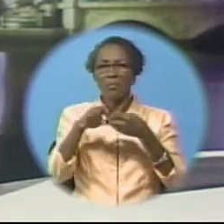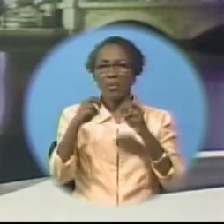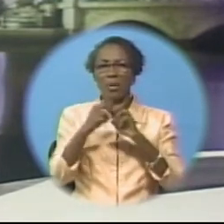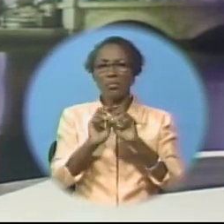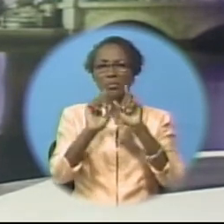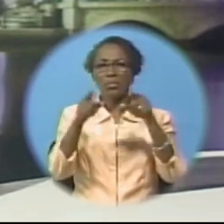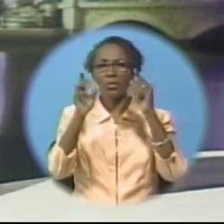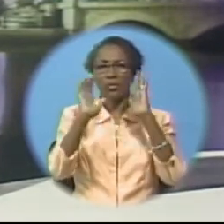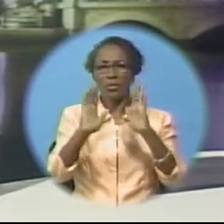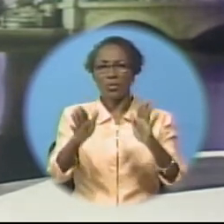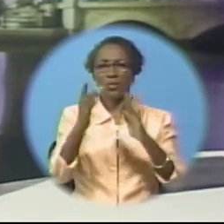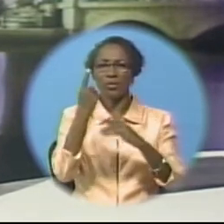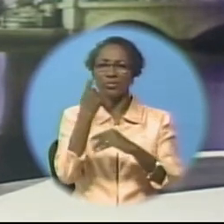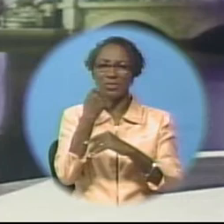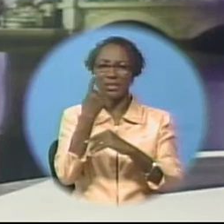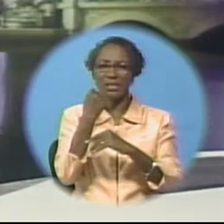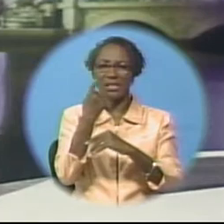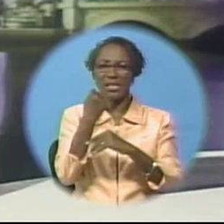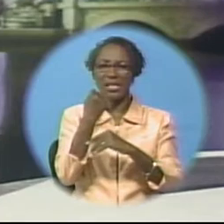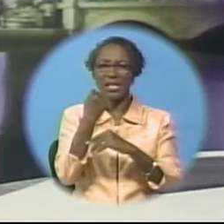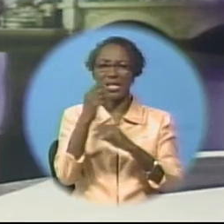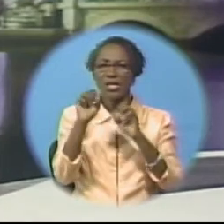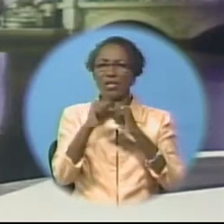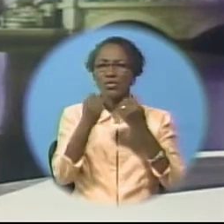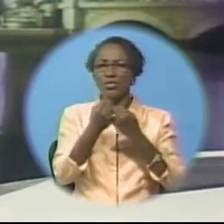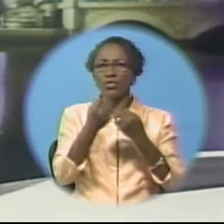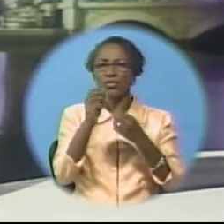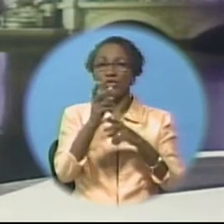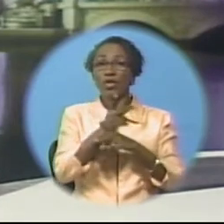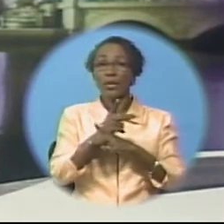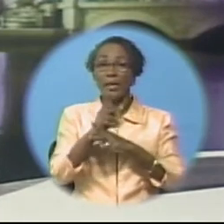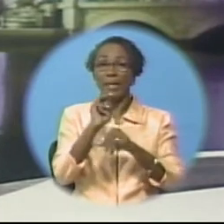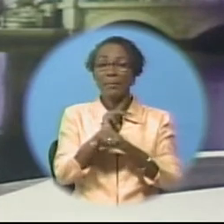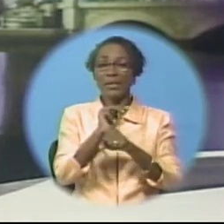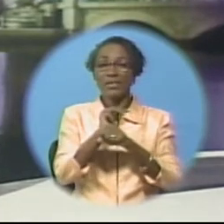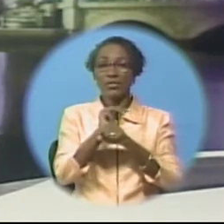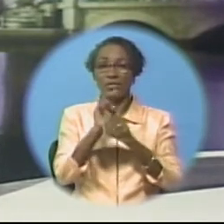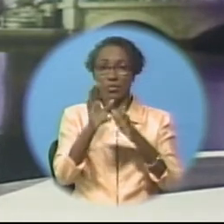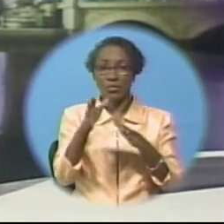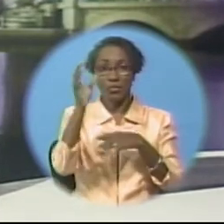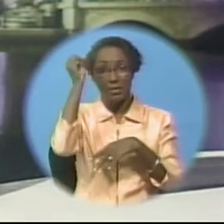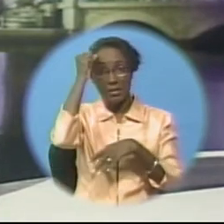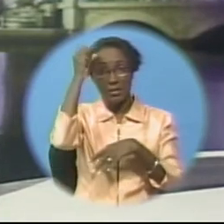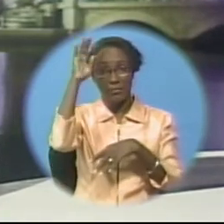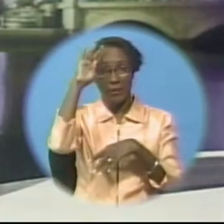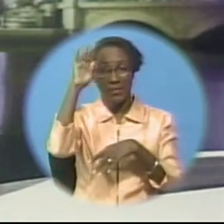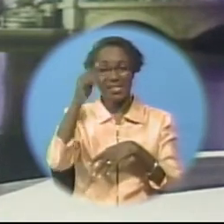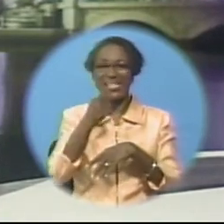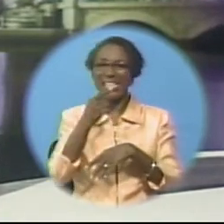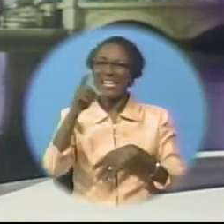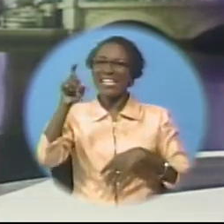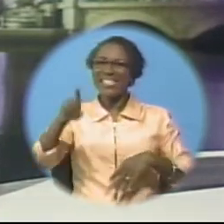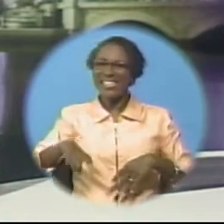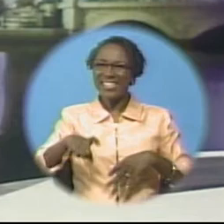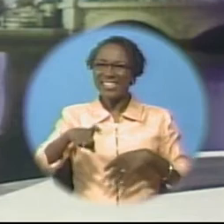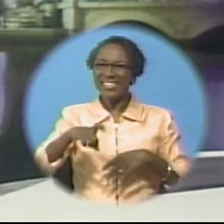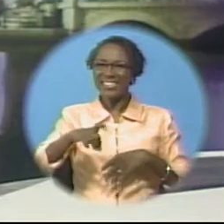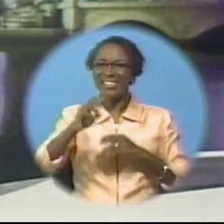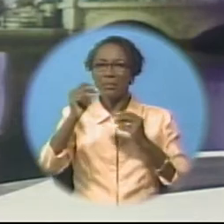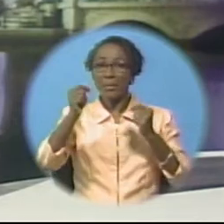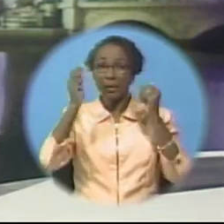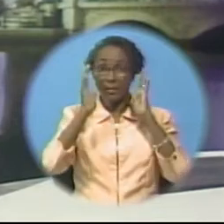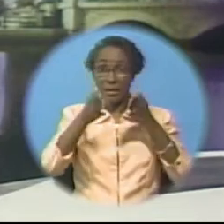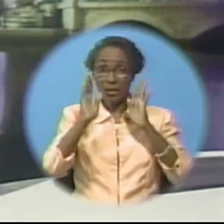courts in recent times. It's a trend that Social Care Minister Steve Blackett says needs urgent attention. He says it's more evidence